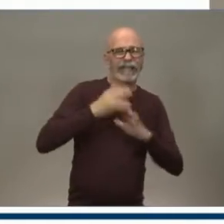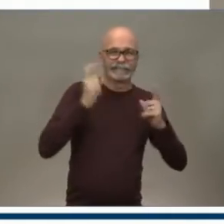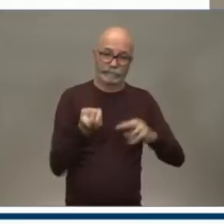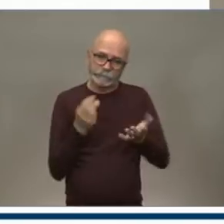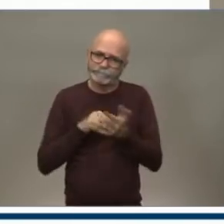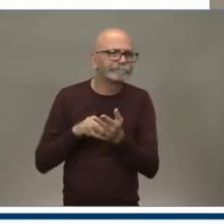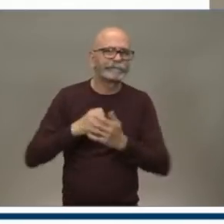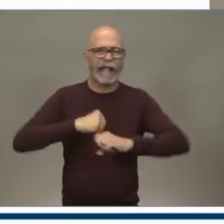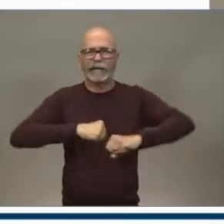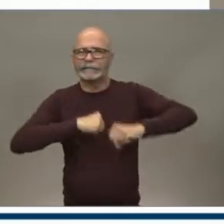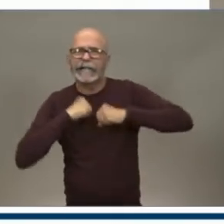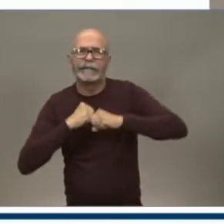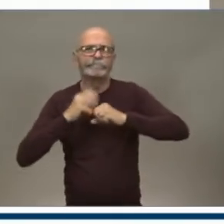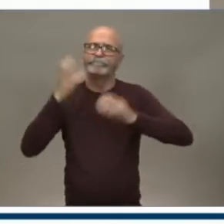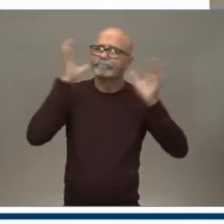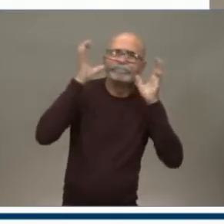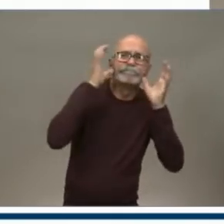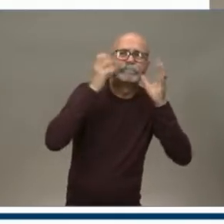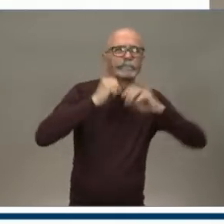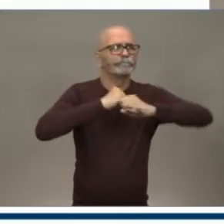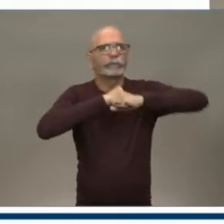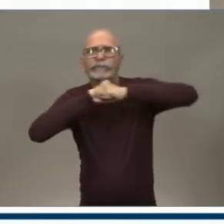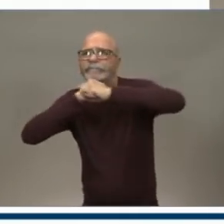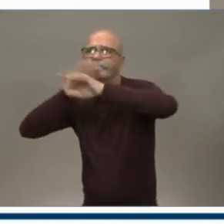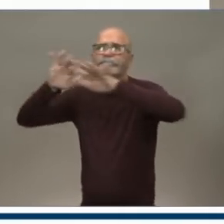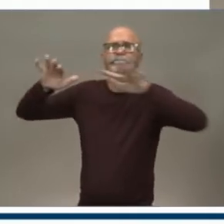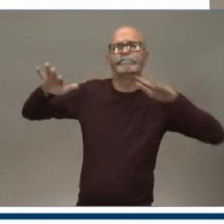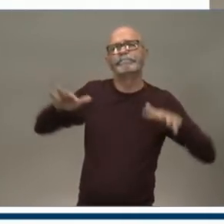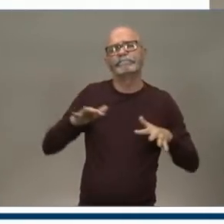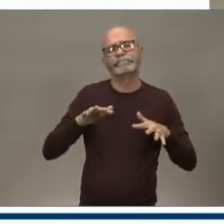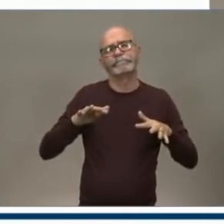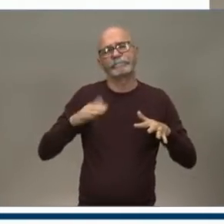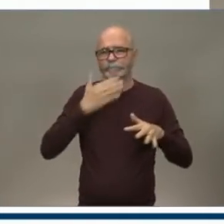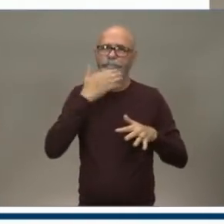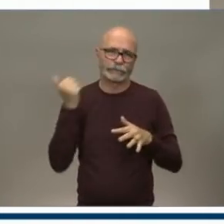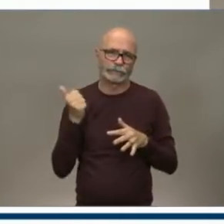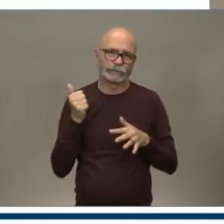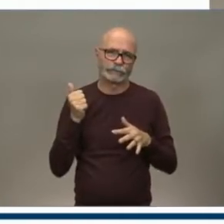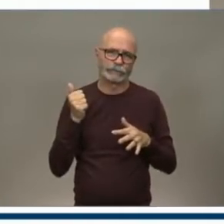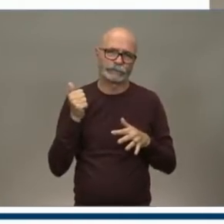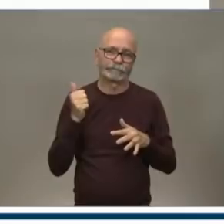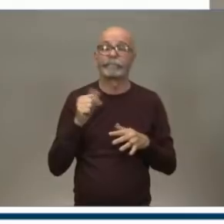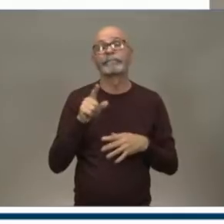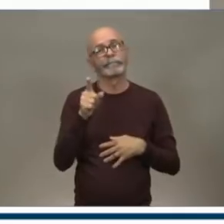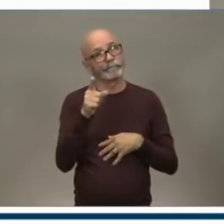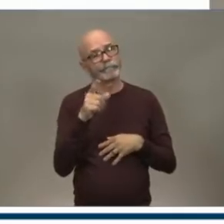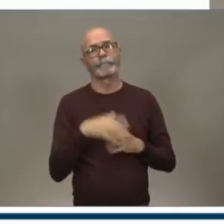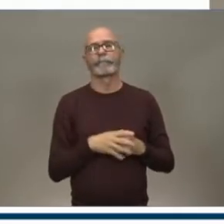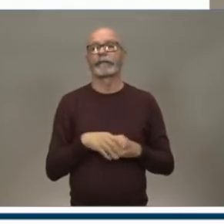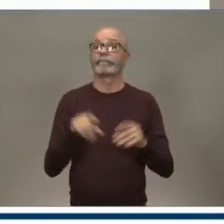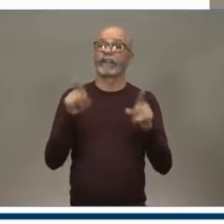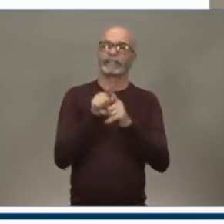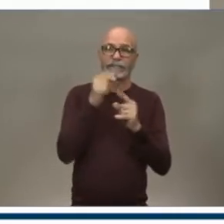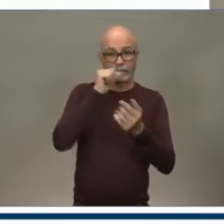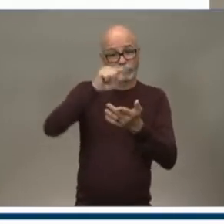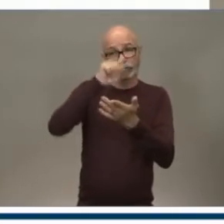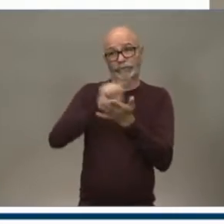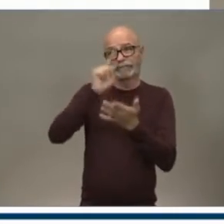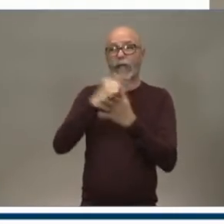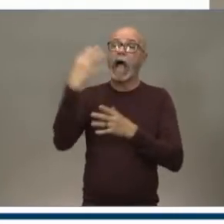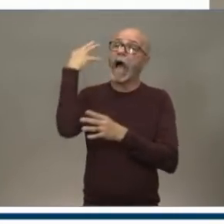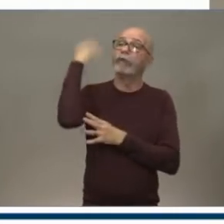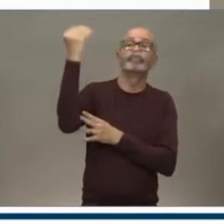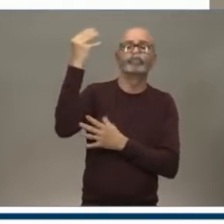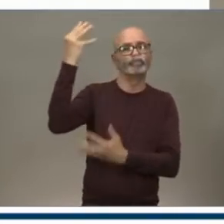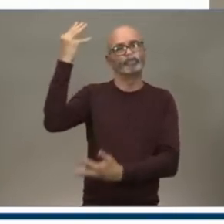do. We need you to start reducing the amount of times that each week that you go out to socialize. We need